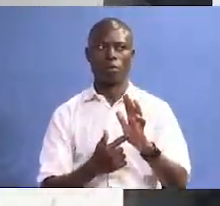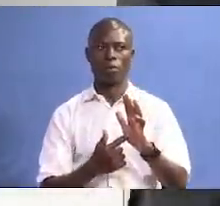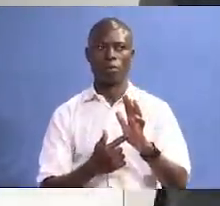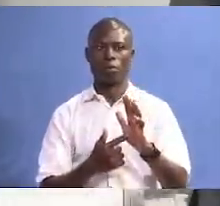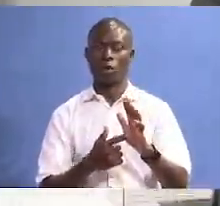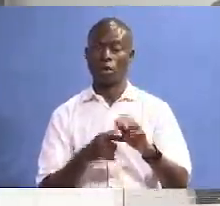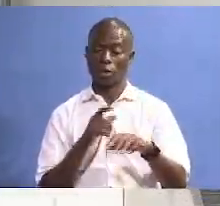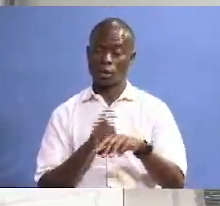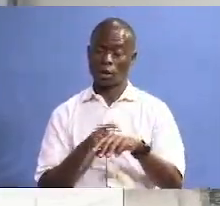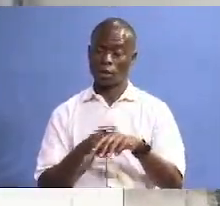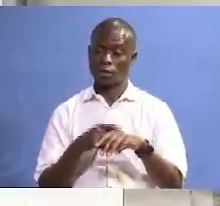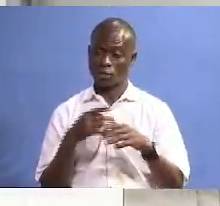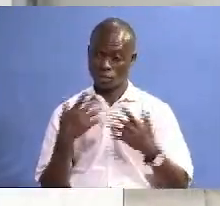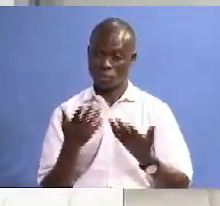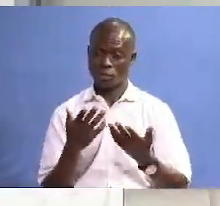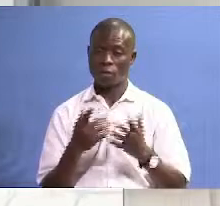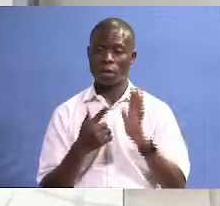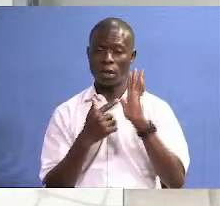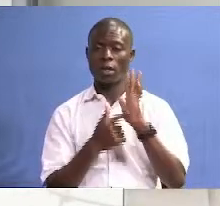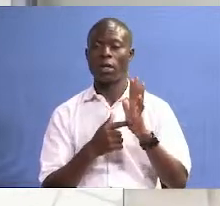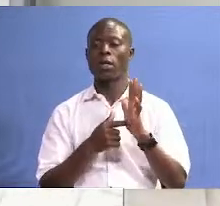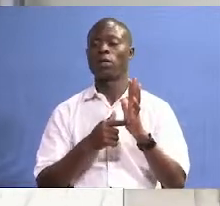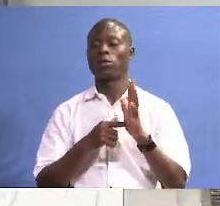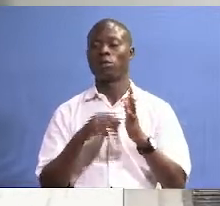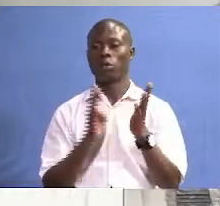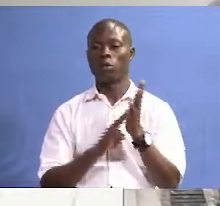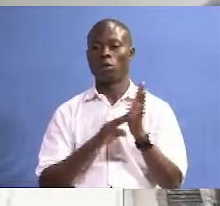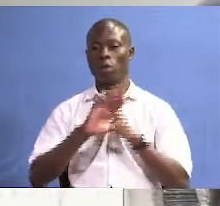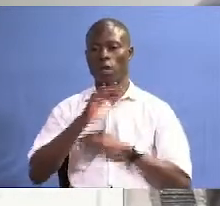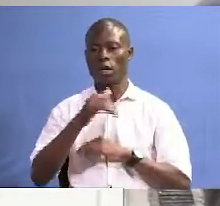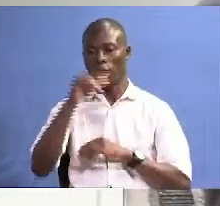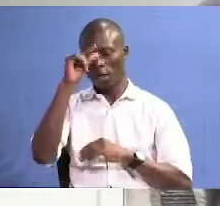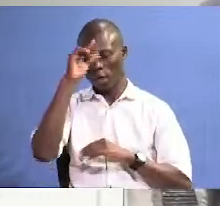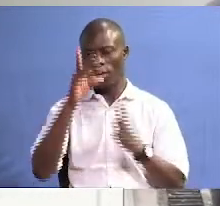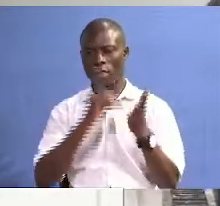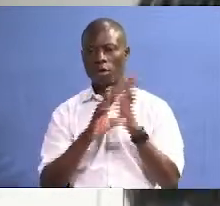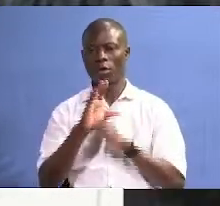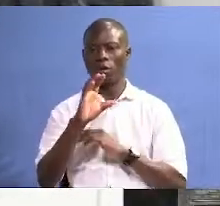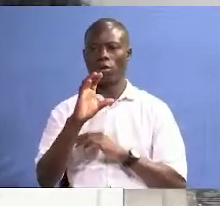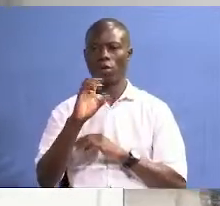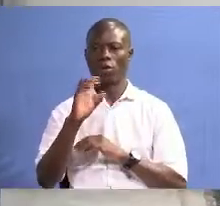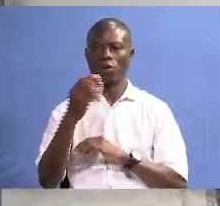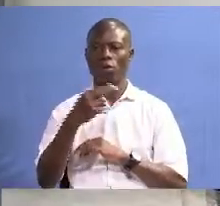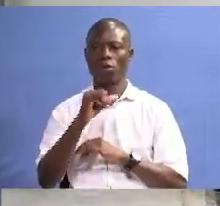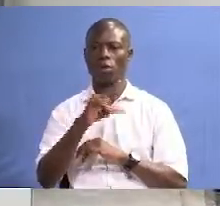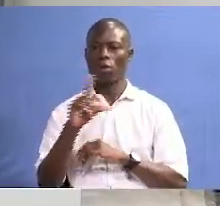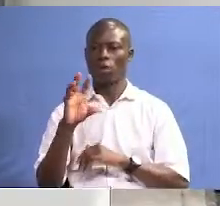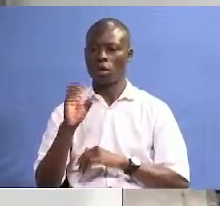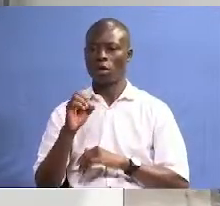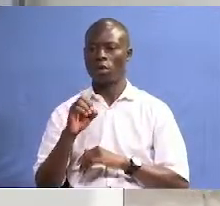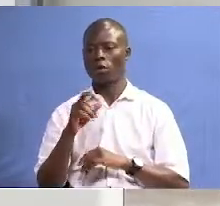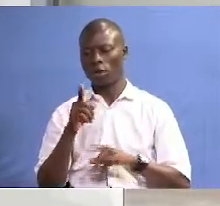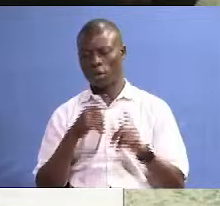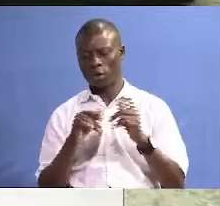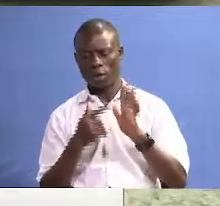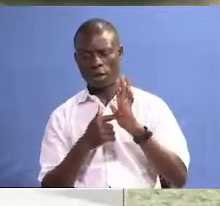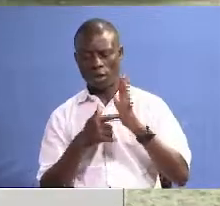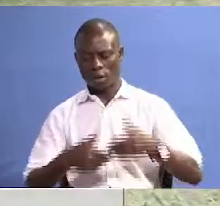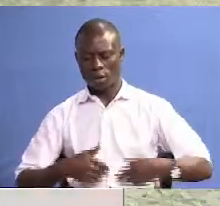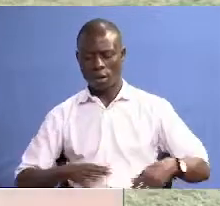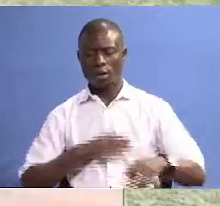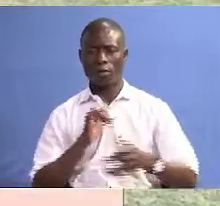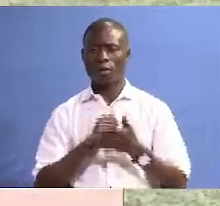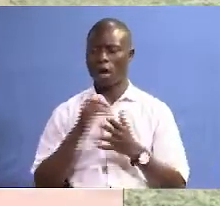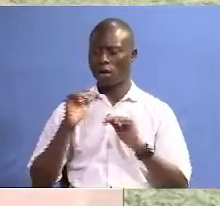While addressing residents in Migori County, Governor Dr. Ochilo Ayako stated that the youth need to agree to